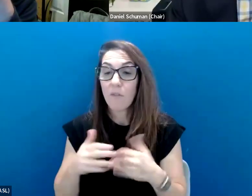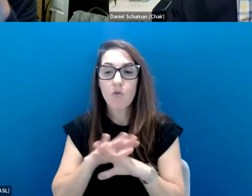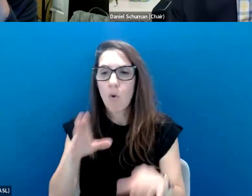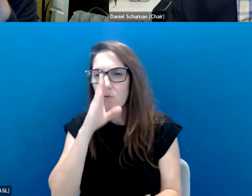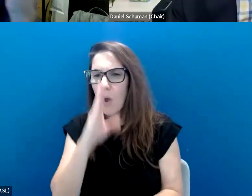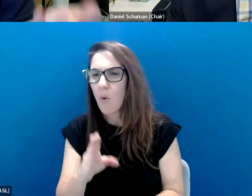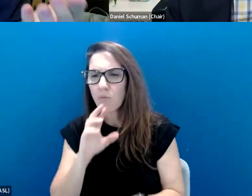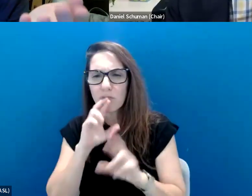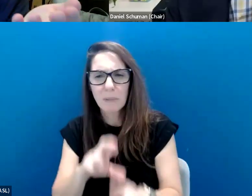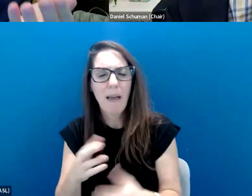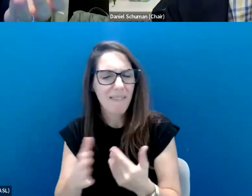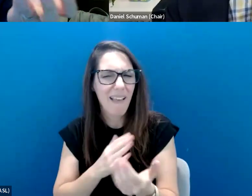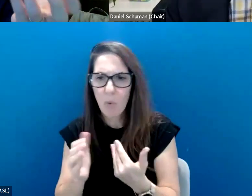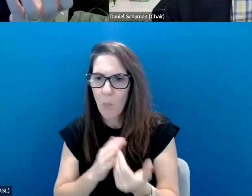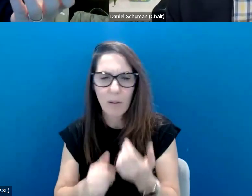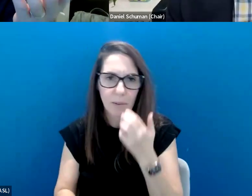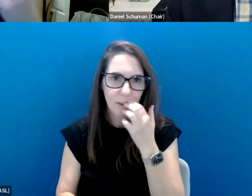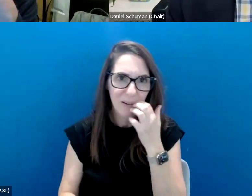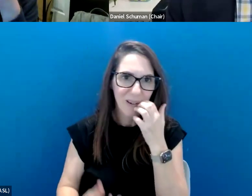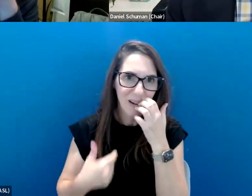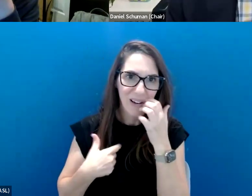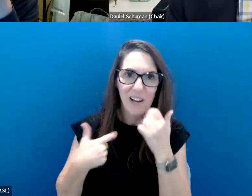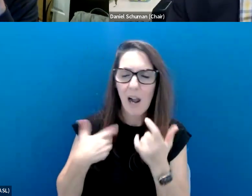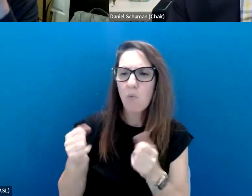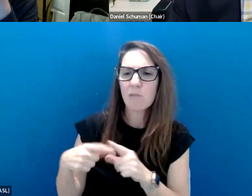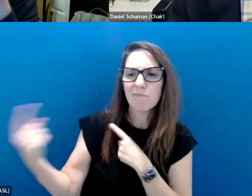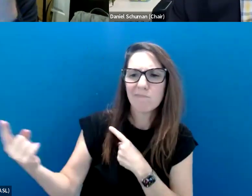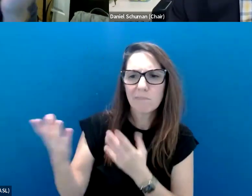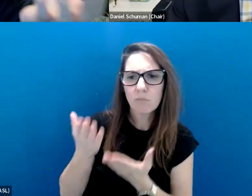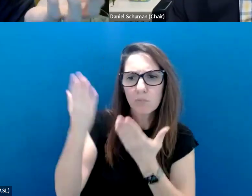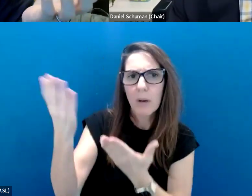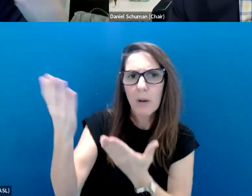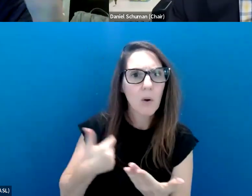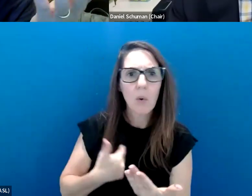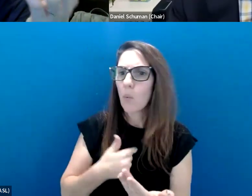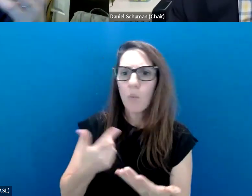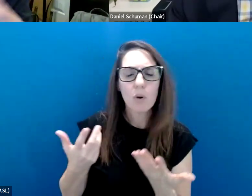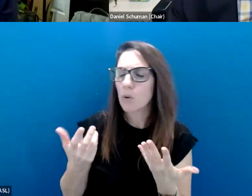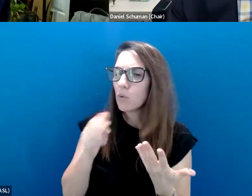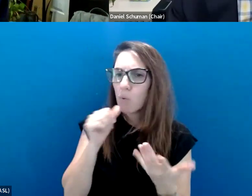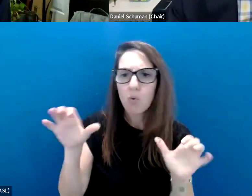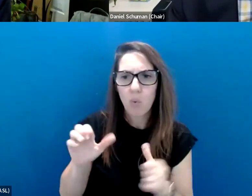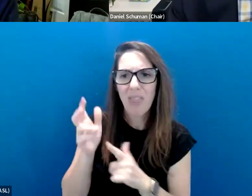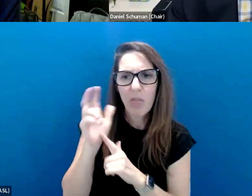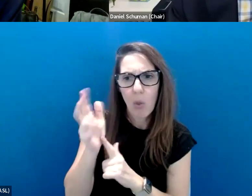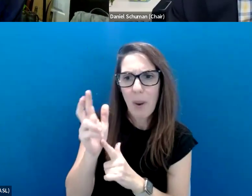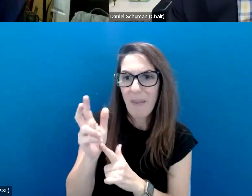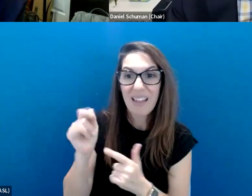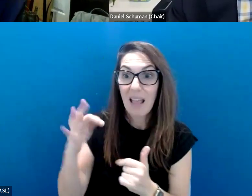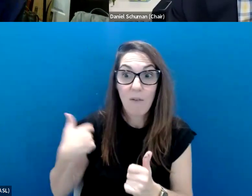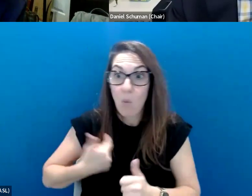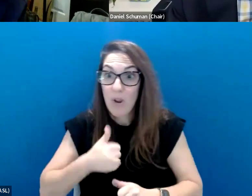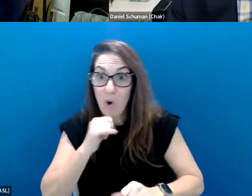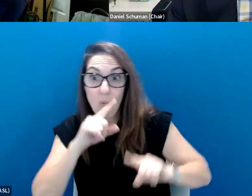anyway. So I guess I might make a counter proposal that we not do 3 minutes if we're not going to have an opportunity